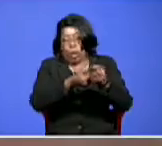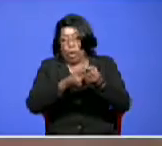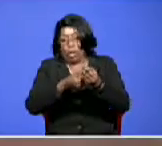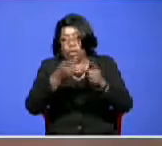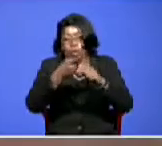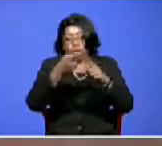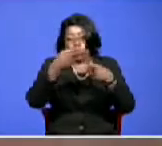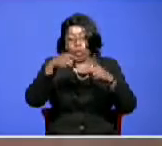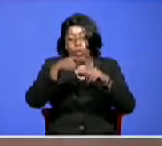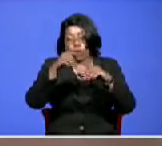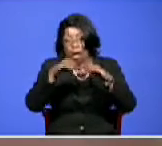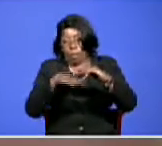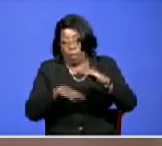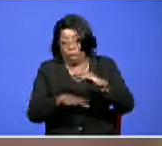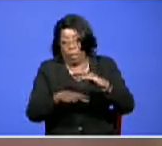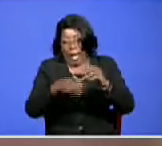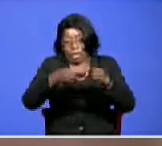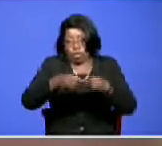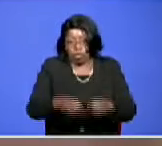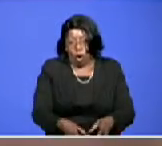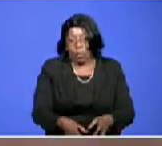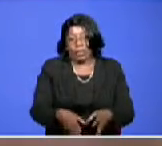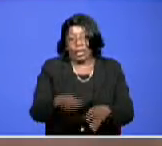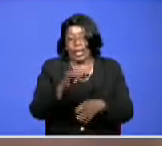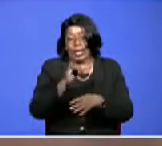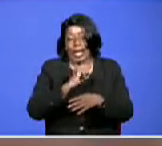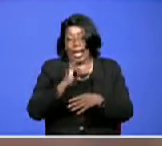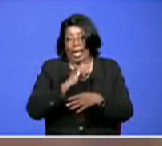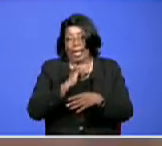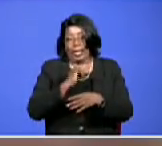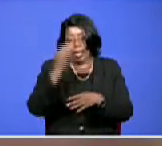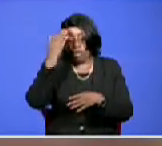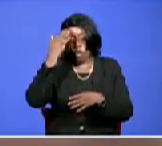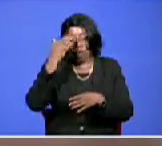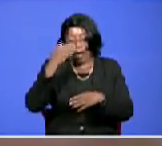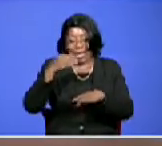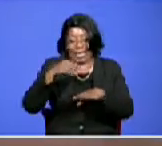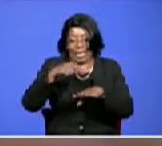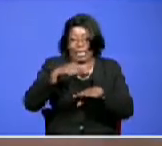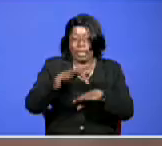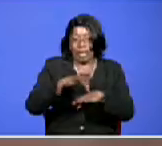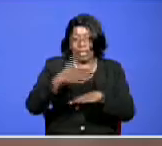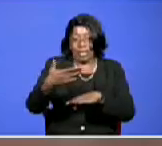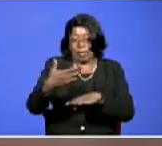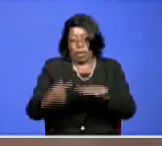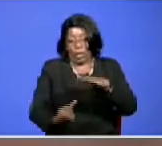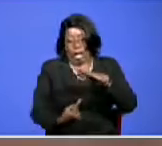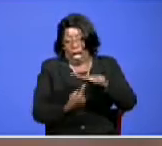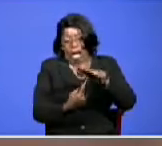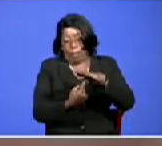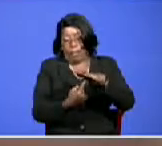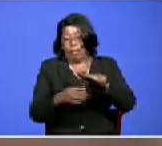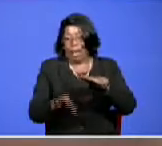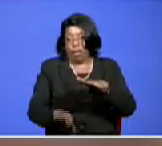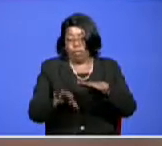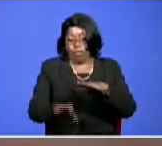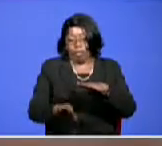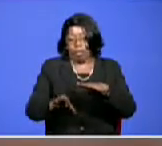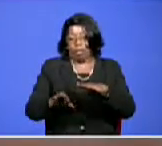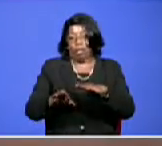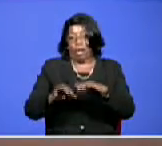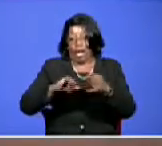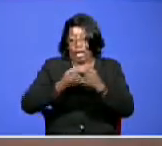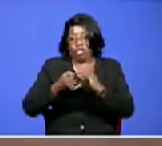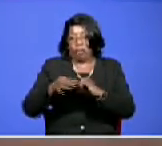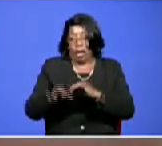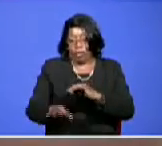bottom, I dropped. And I don't know if I stepped on something, went up in my foot, I sprained my leg. When I dropped to